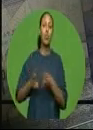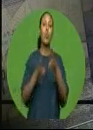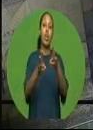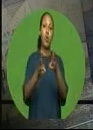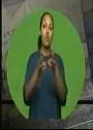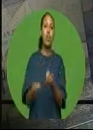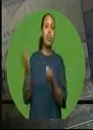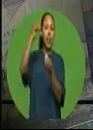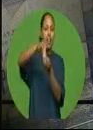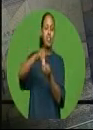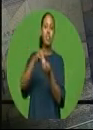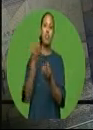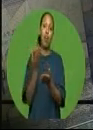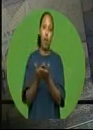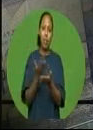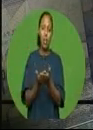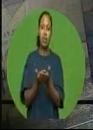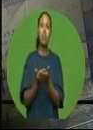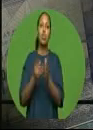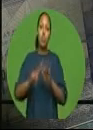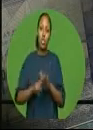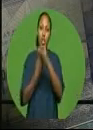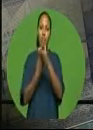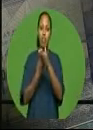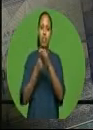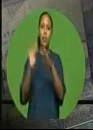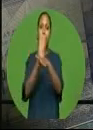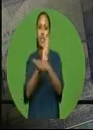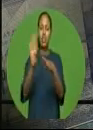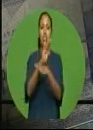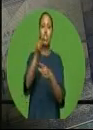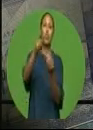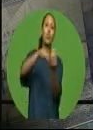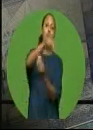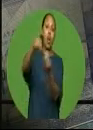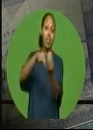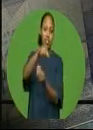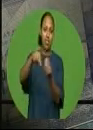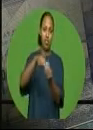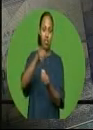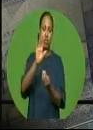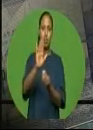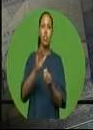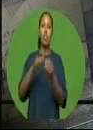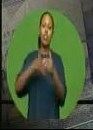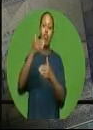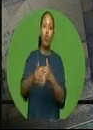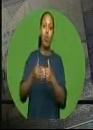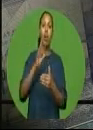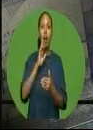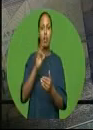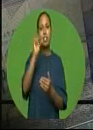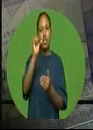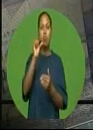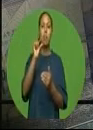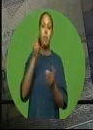ways of raising capitals to start a business in your locality. The following are